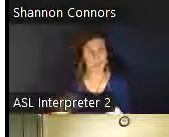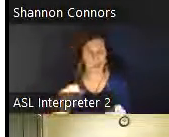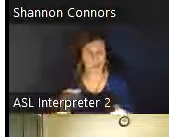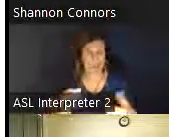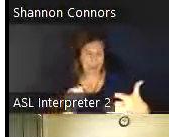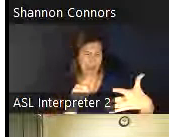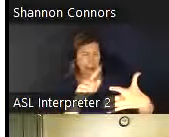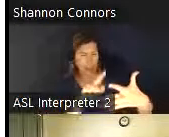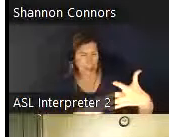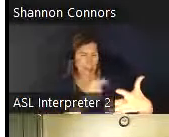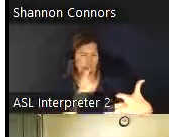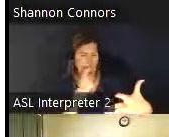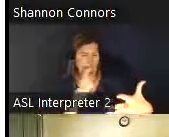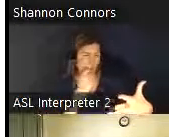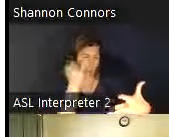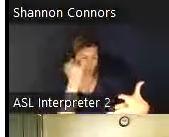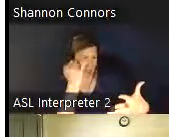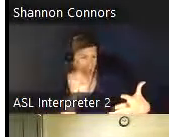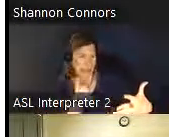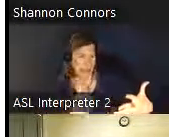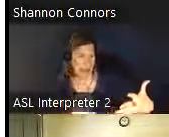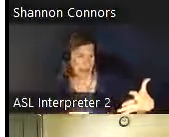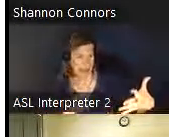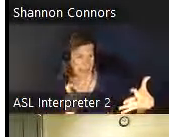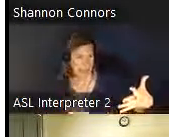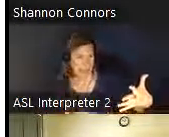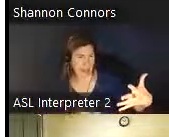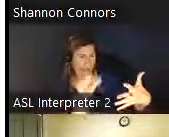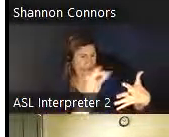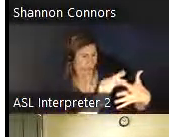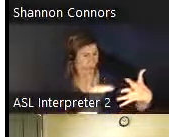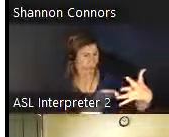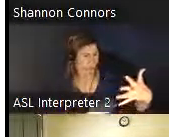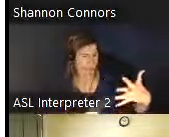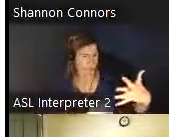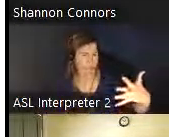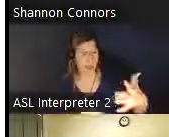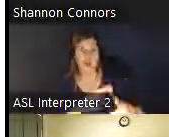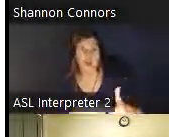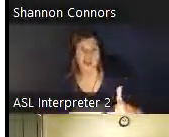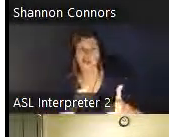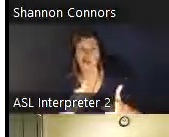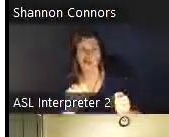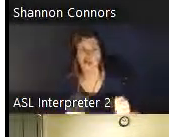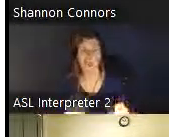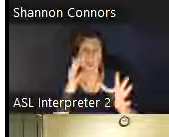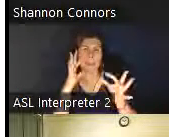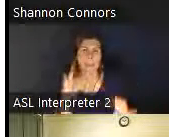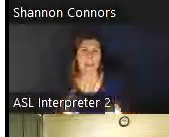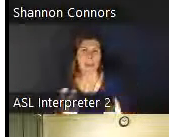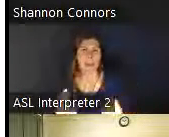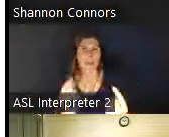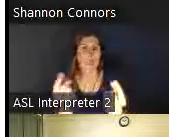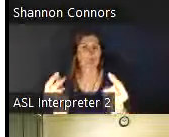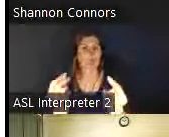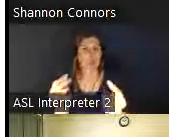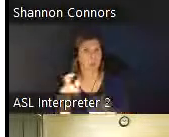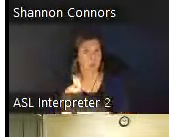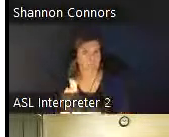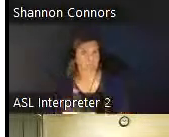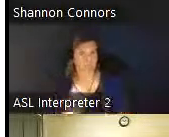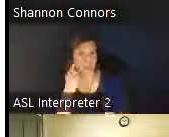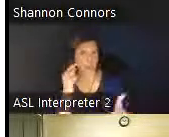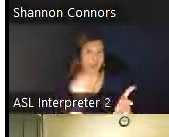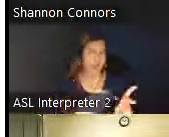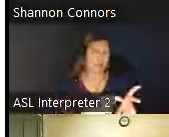off of this menu and then write tactics that are specific to that shrub steppe ecosystem.